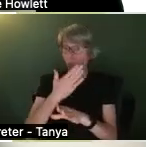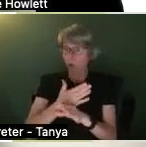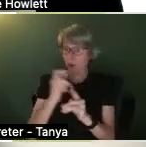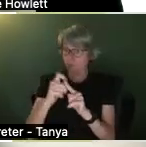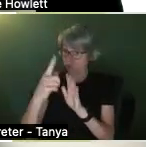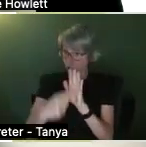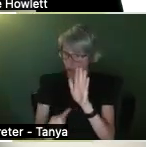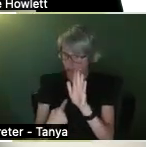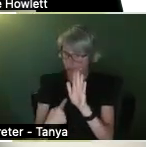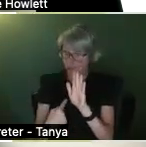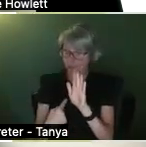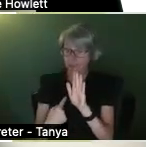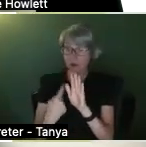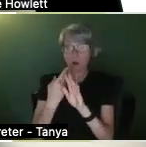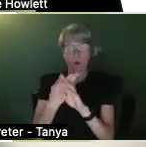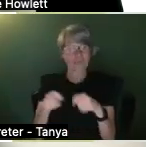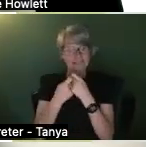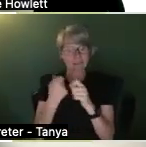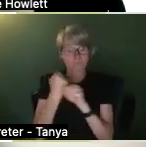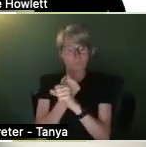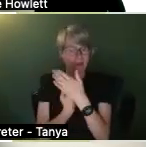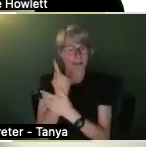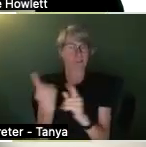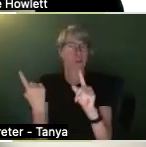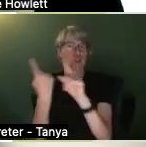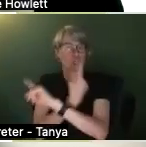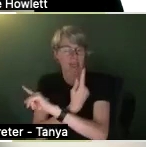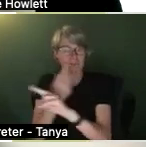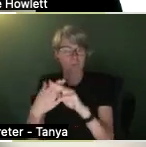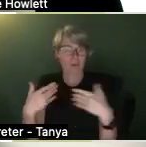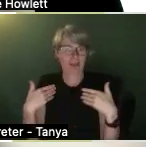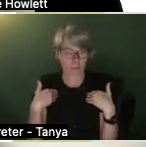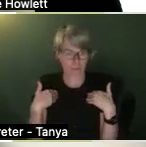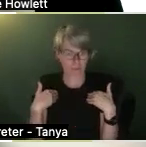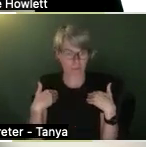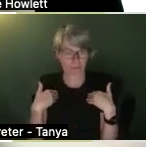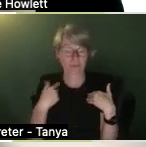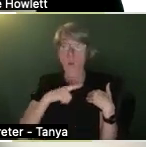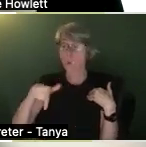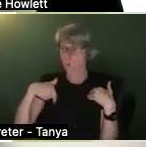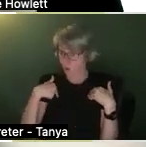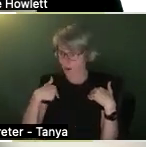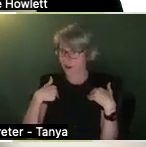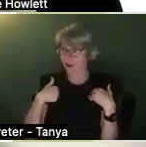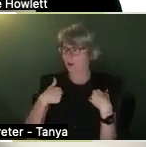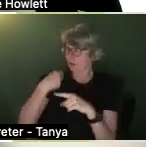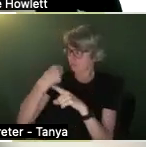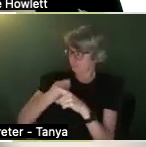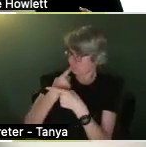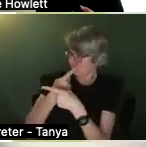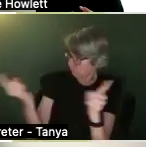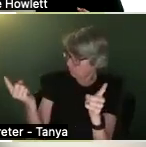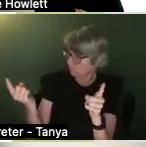the Driving Change team. We do advocacy for the center and all its